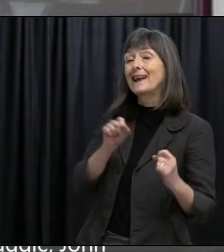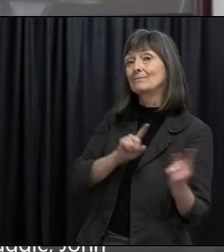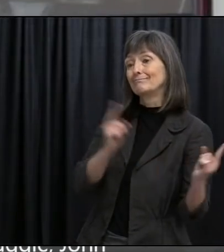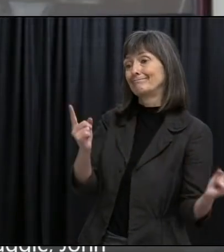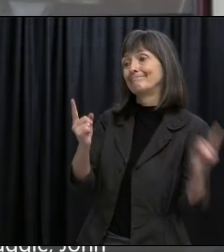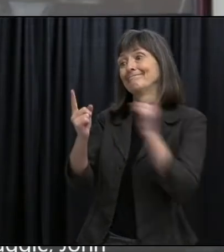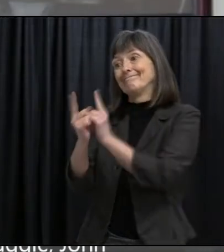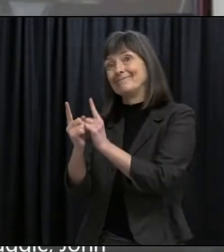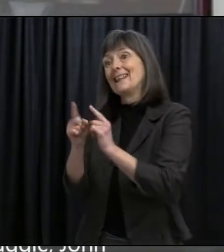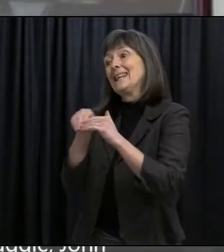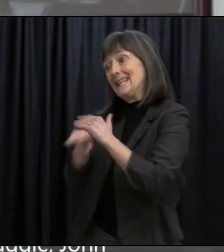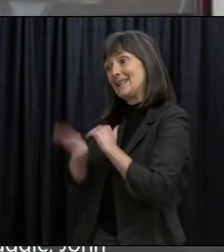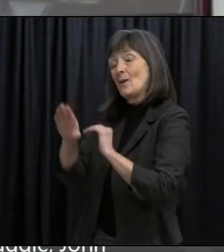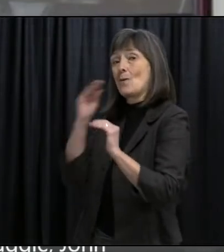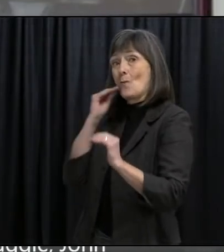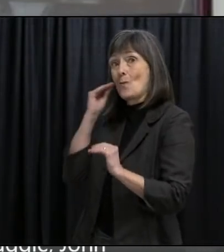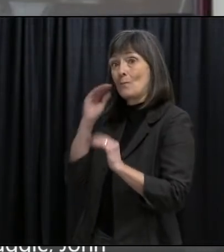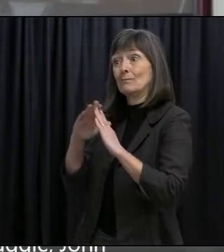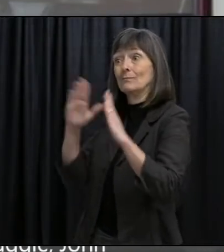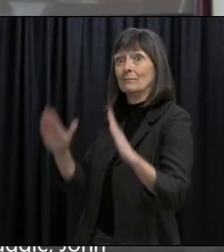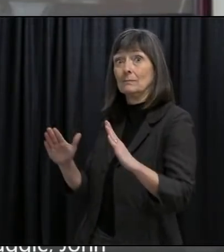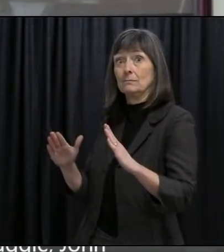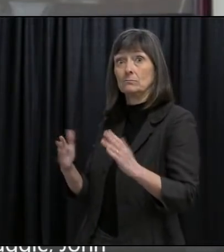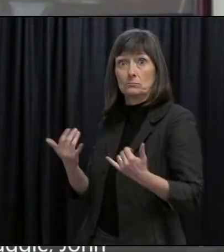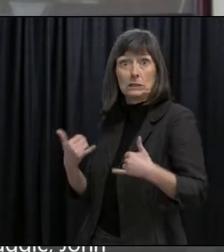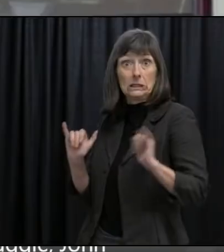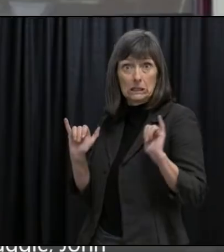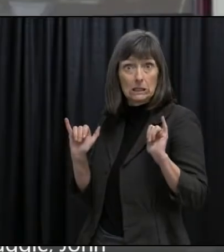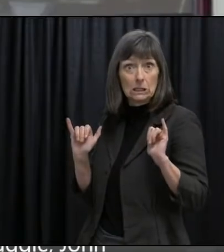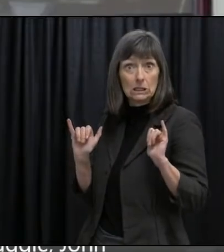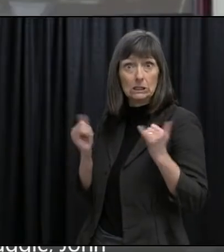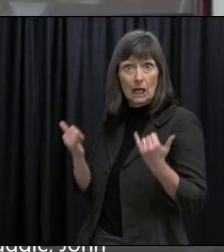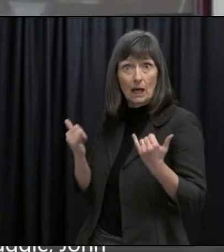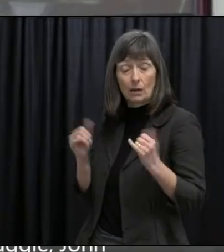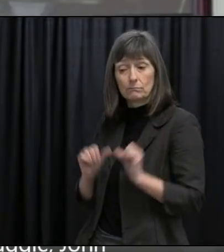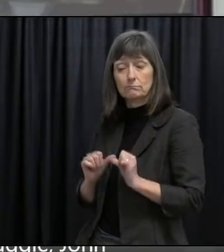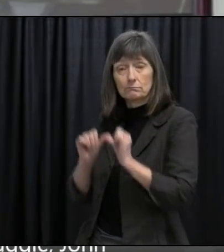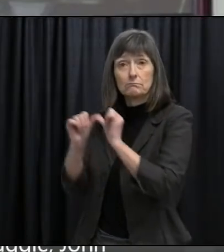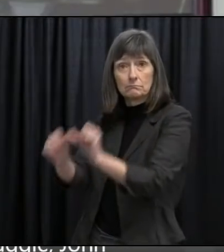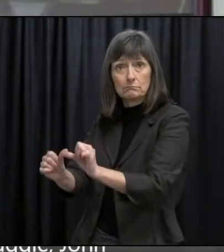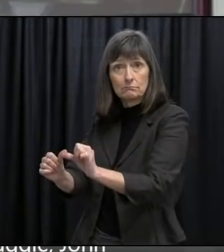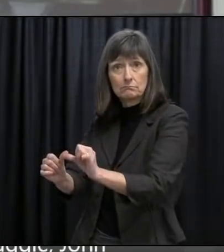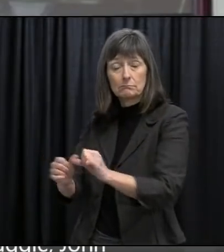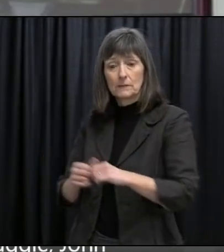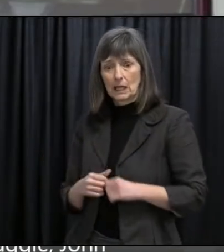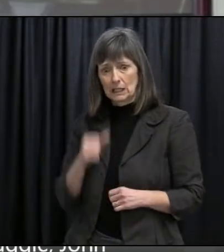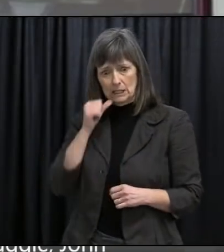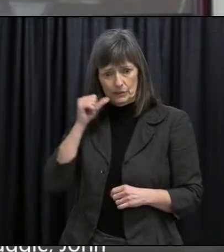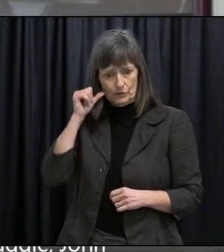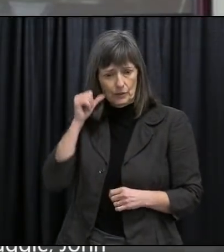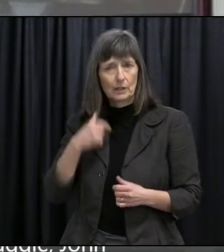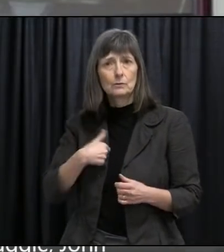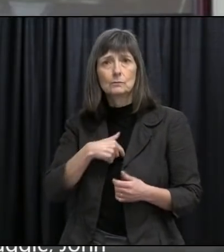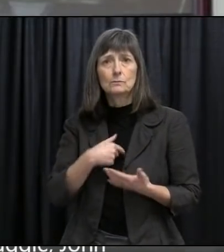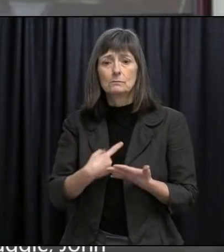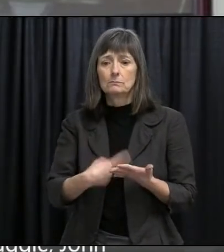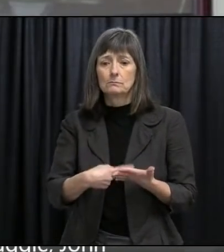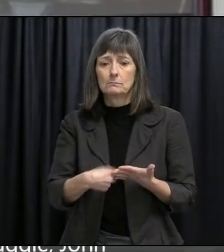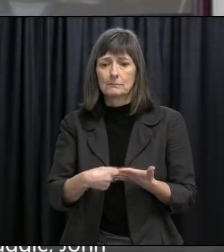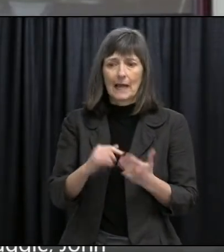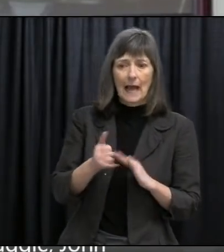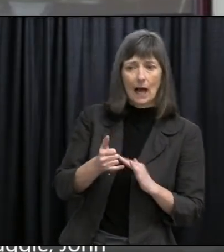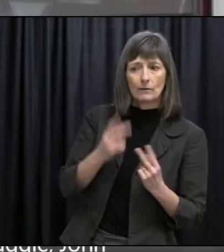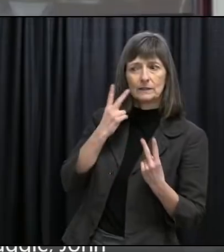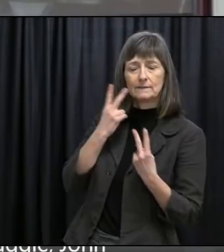homes. This has been extended, and there were discussions as recently as yesterday about how to do